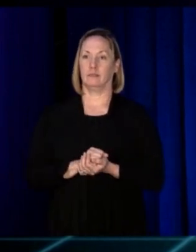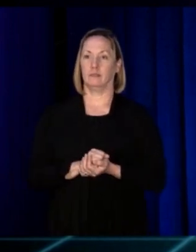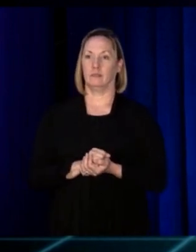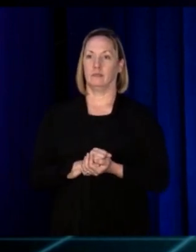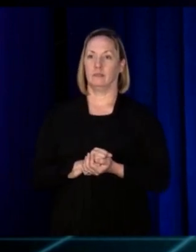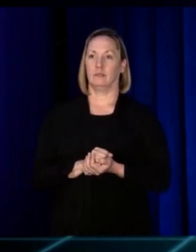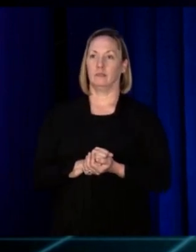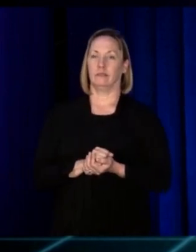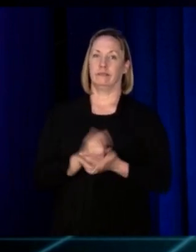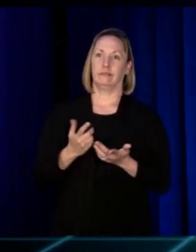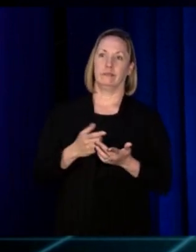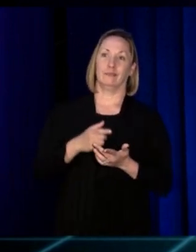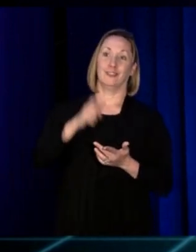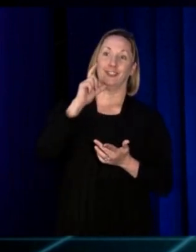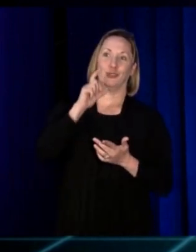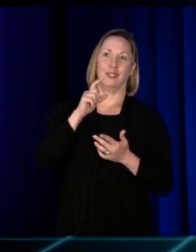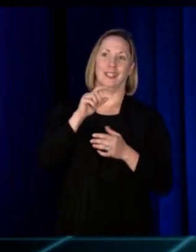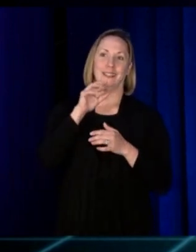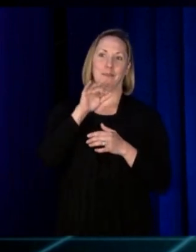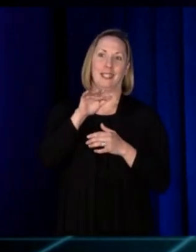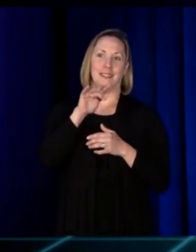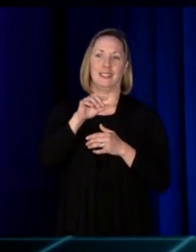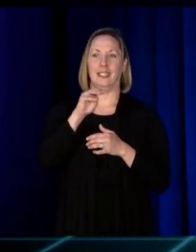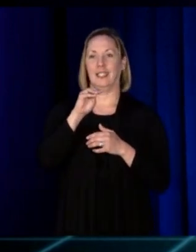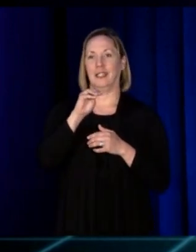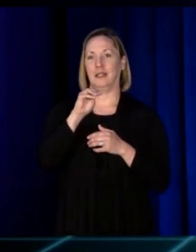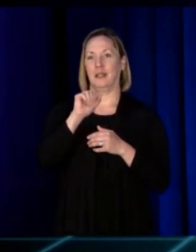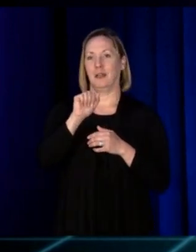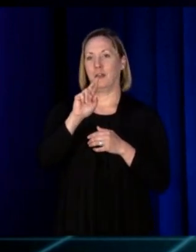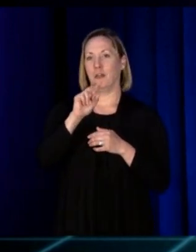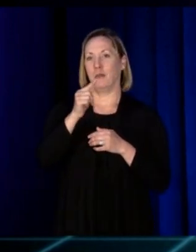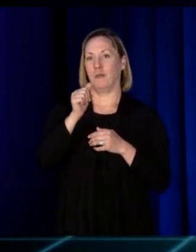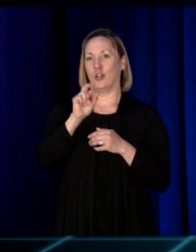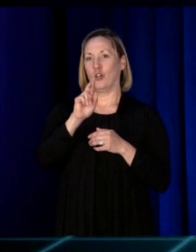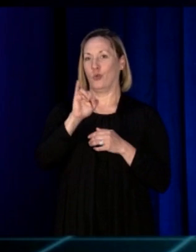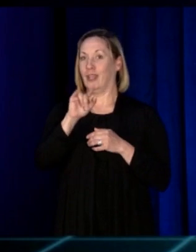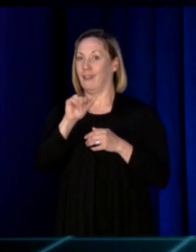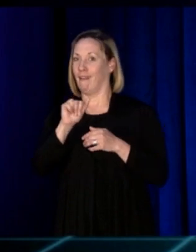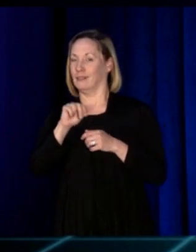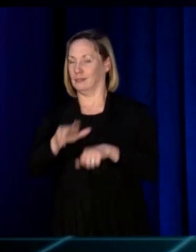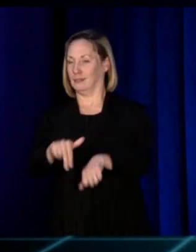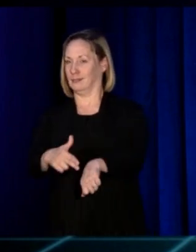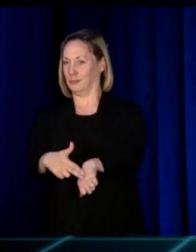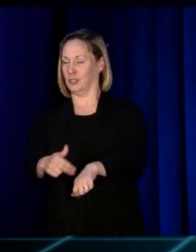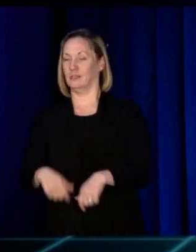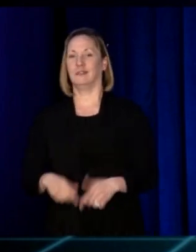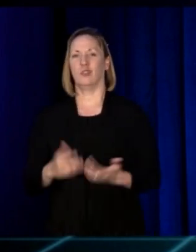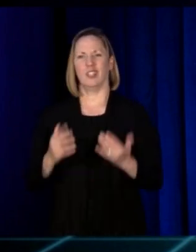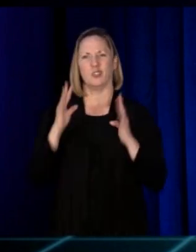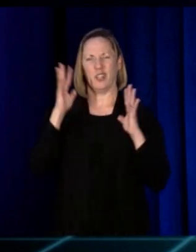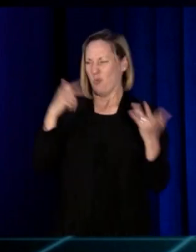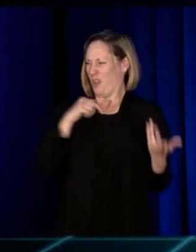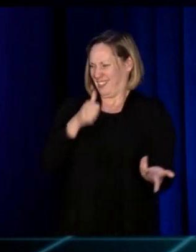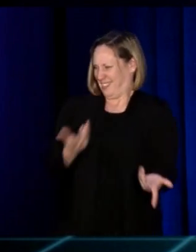To drink spicy margaritas, of course. So let's create. Why is that